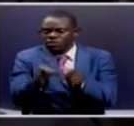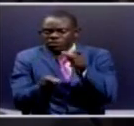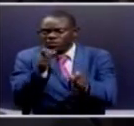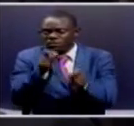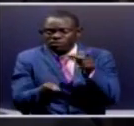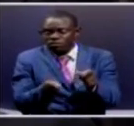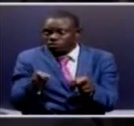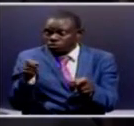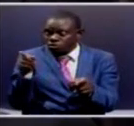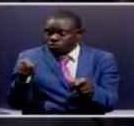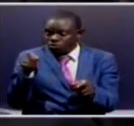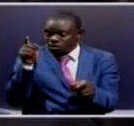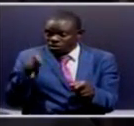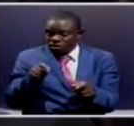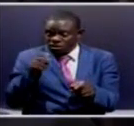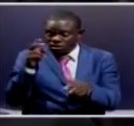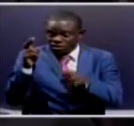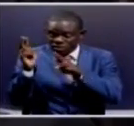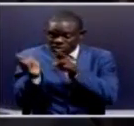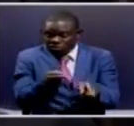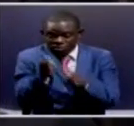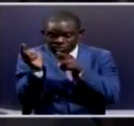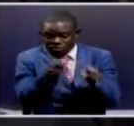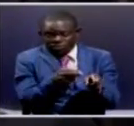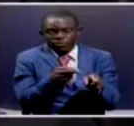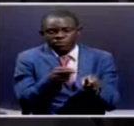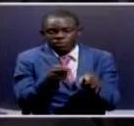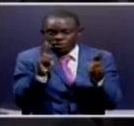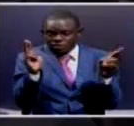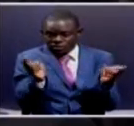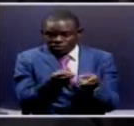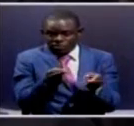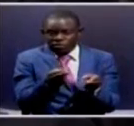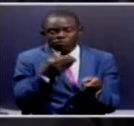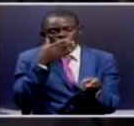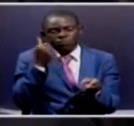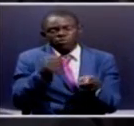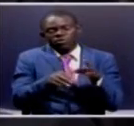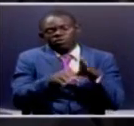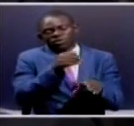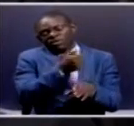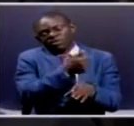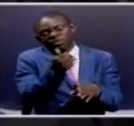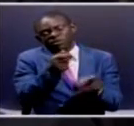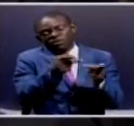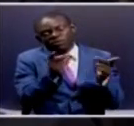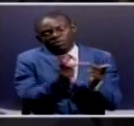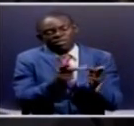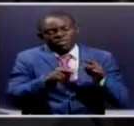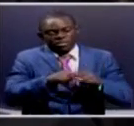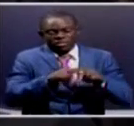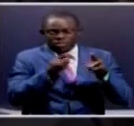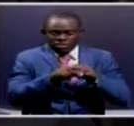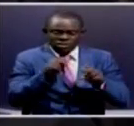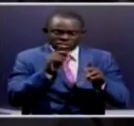forum for that reconciliation. I don't want to go and sit in a meeting, Grevasio, and spend the whole